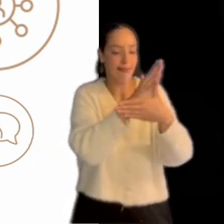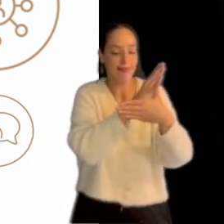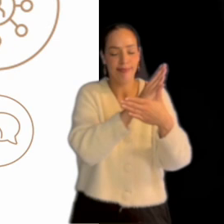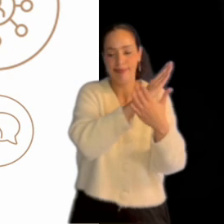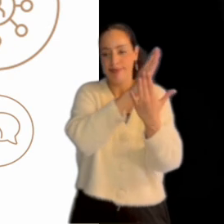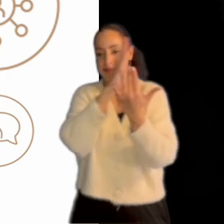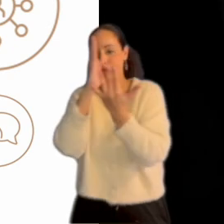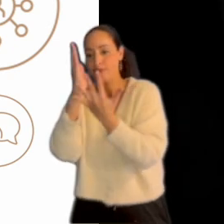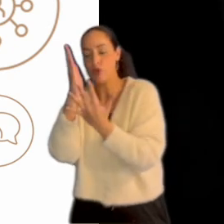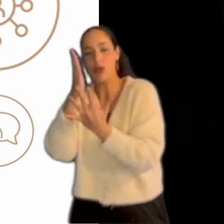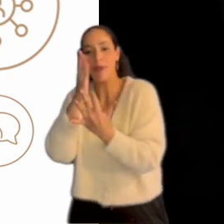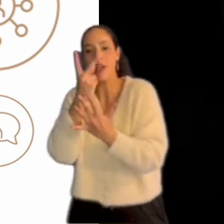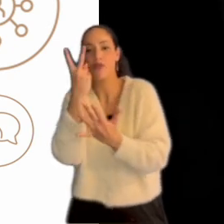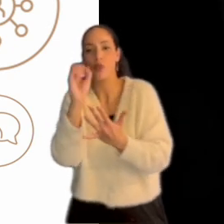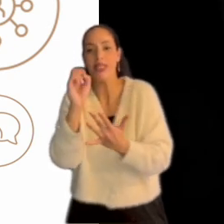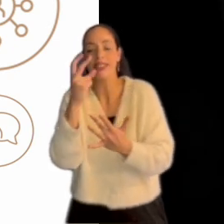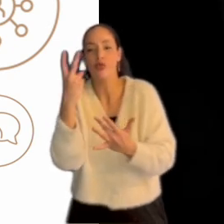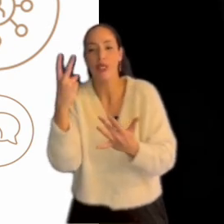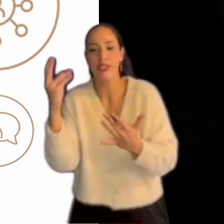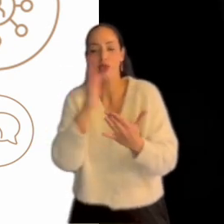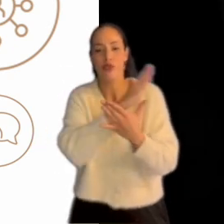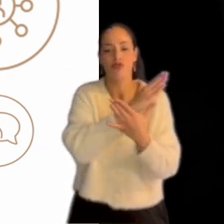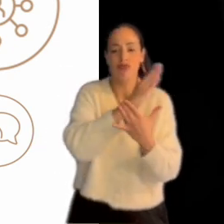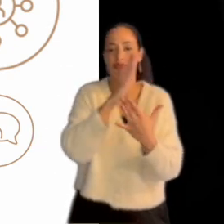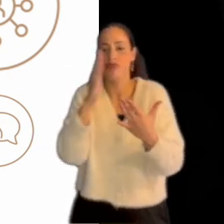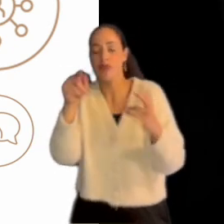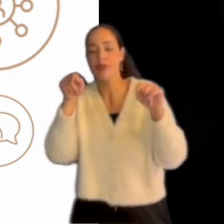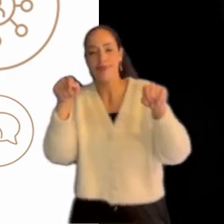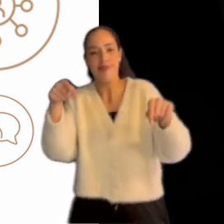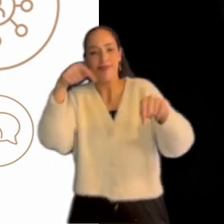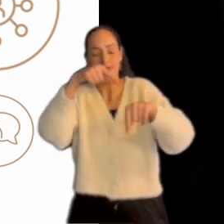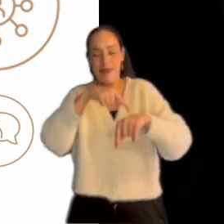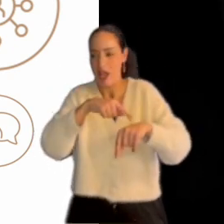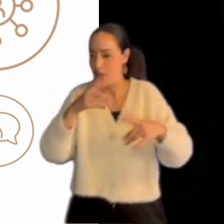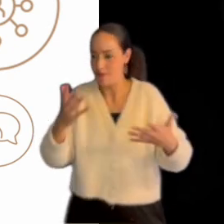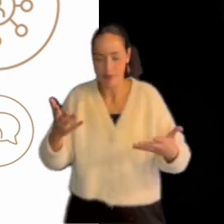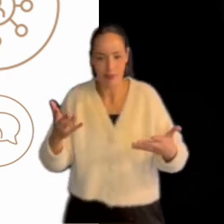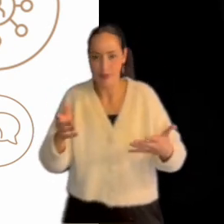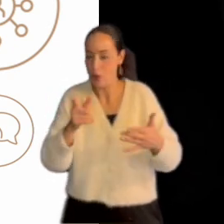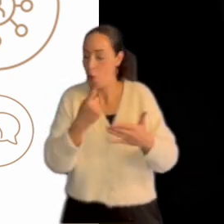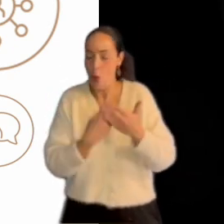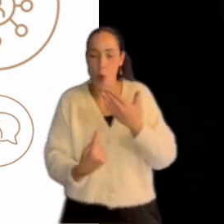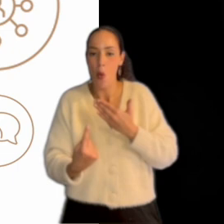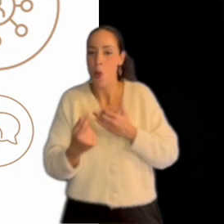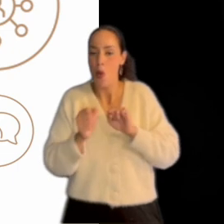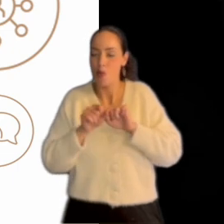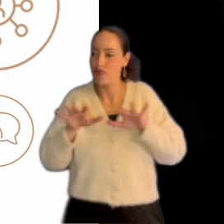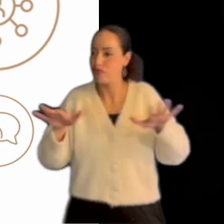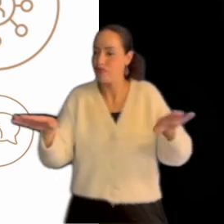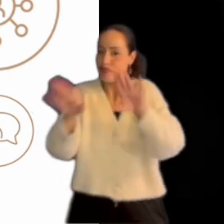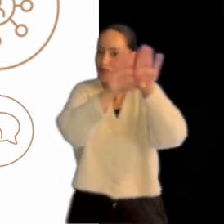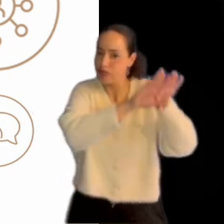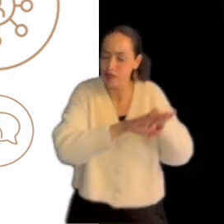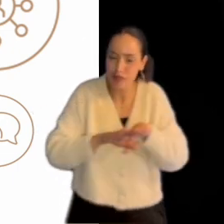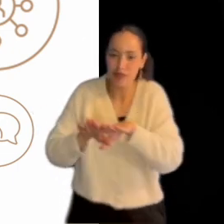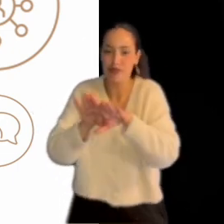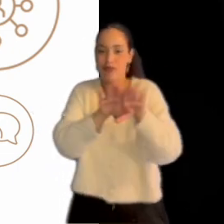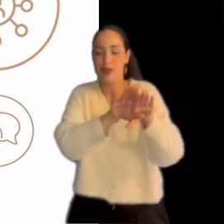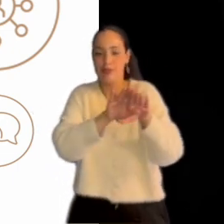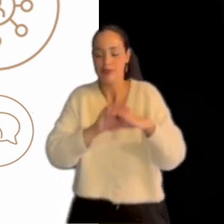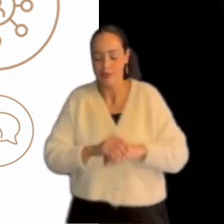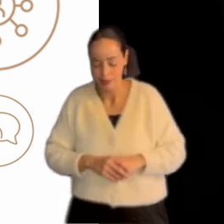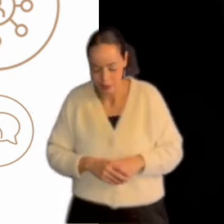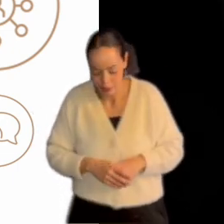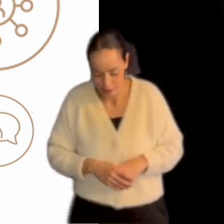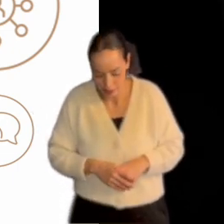isolation. During this time, I worked as the clinical advisor for a Department of Health and Social Care funded sudden bereavement service